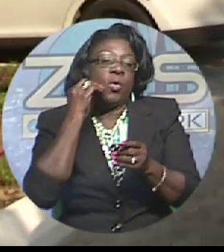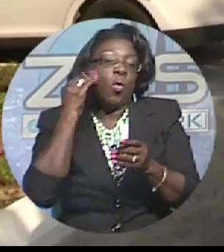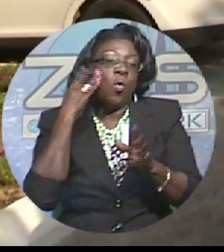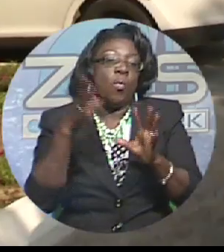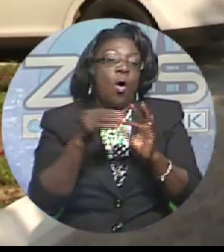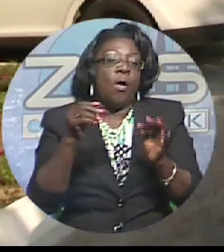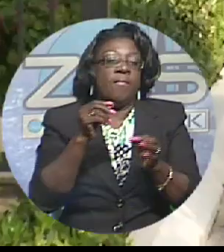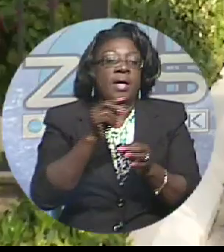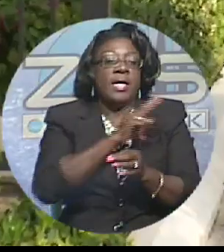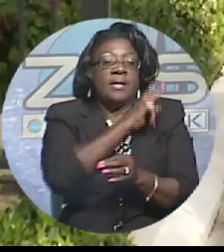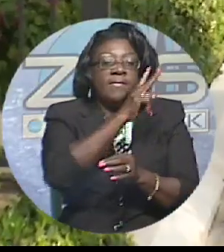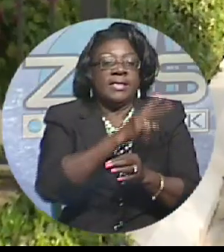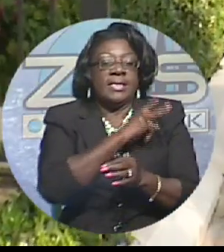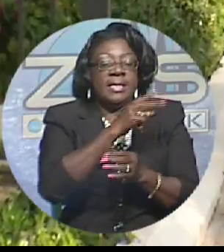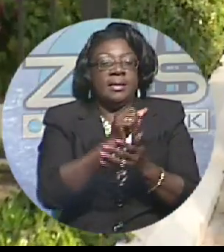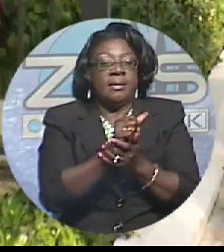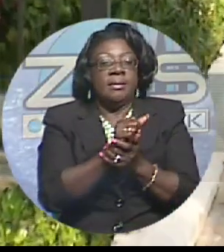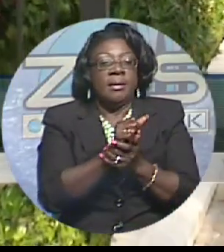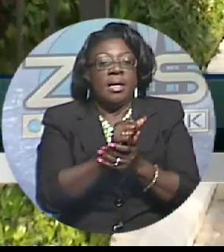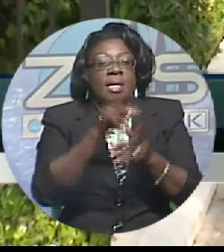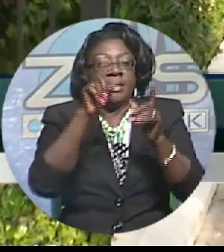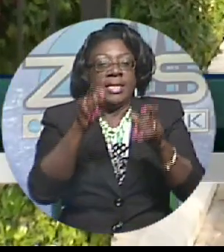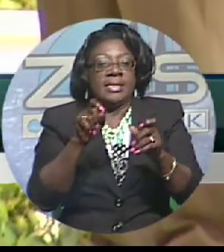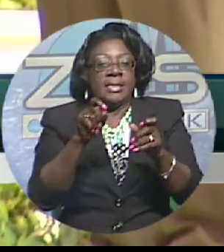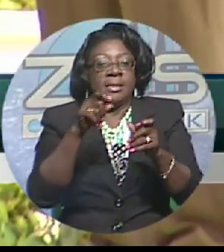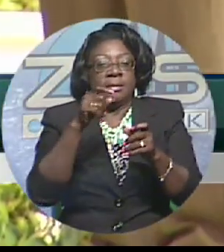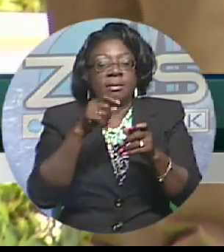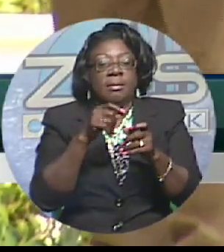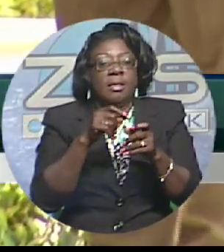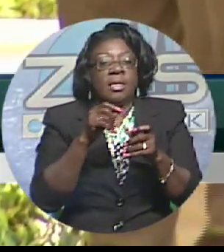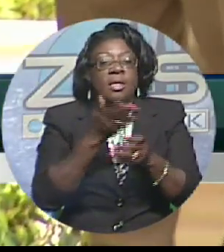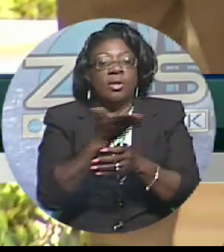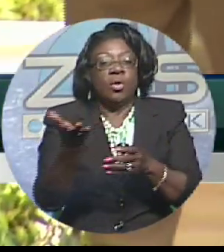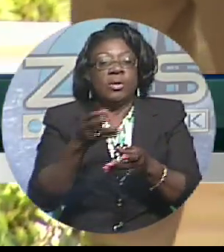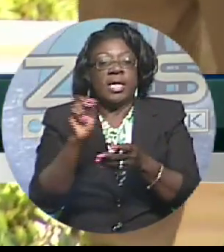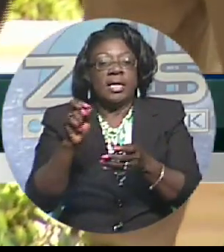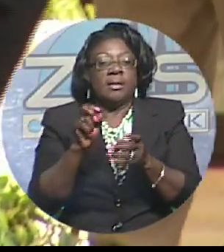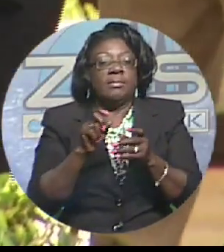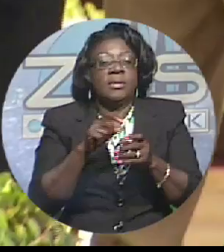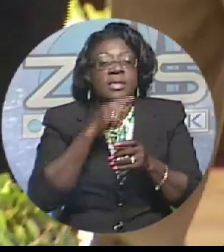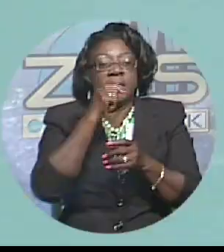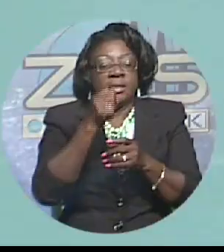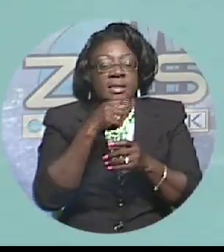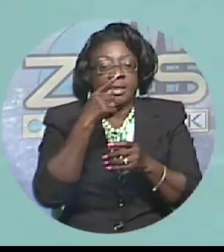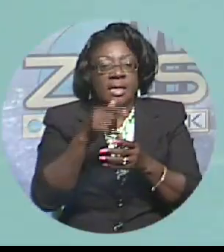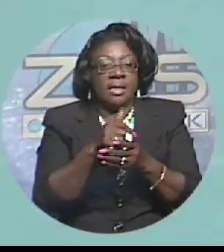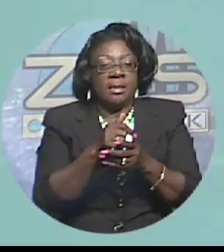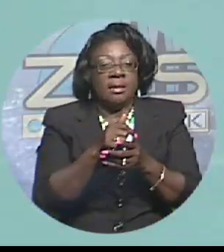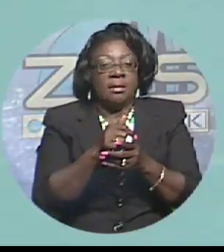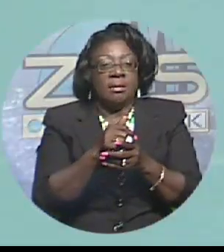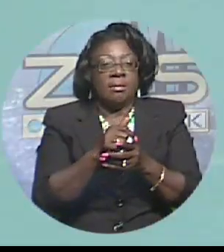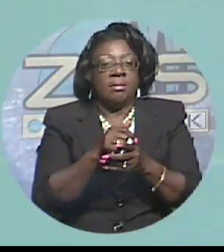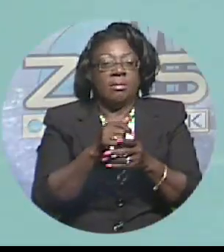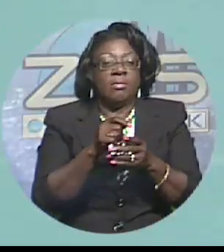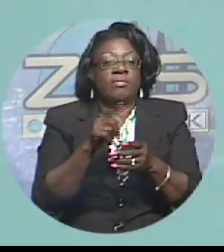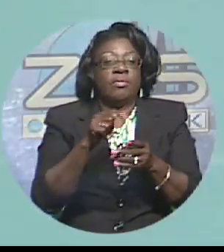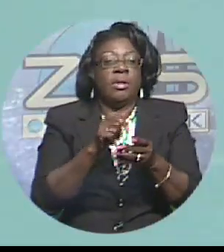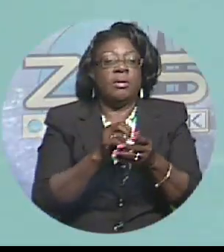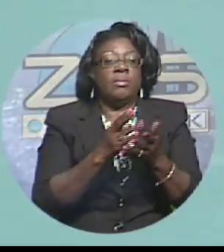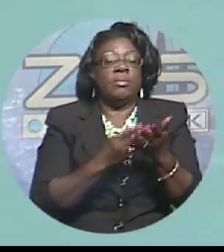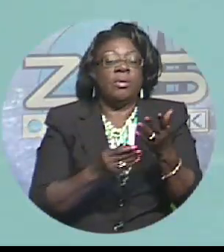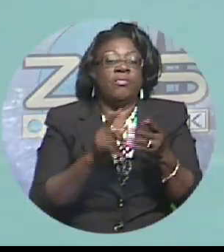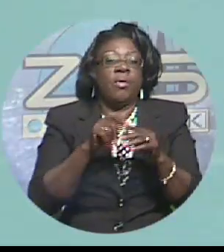lab in Florida for testing and analysis. Those items, King testified, included fingernail clippings from murder victim